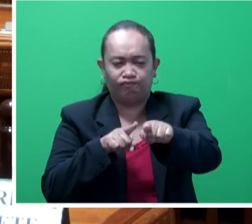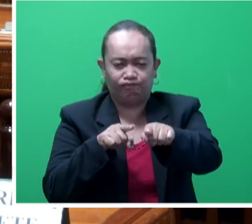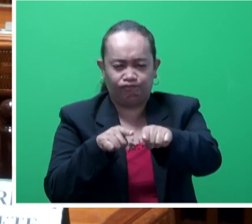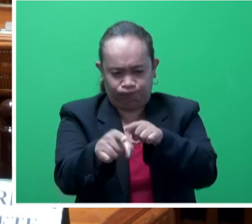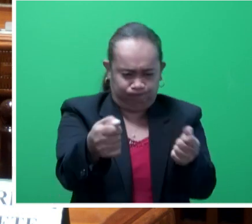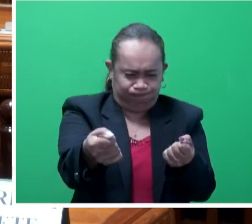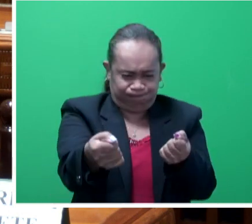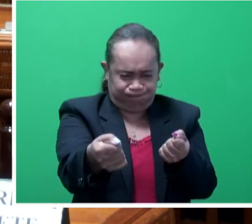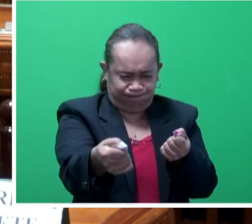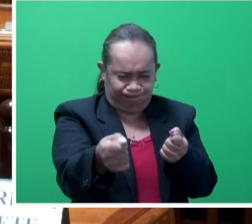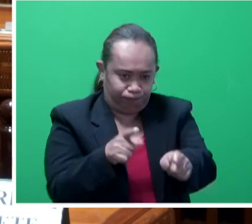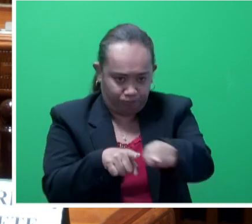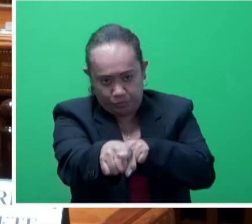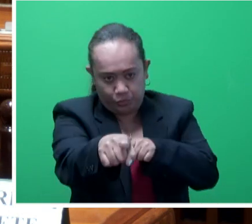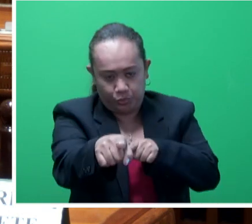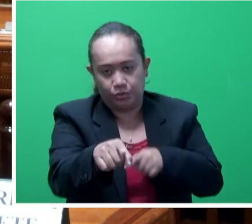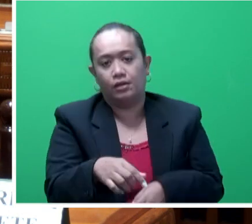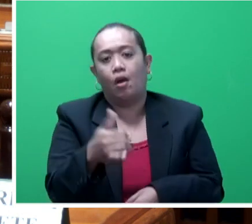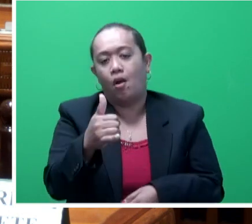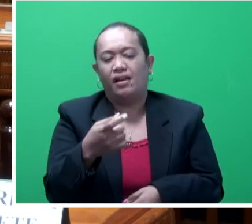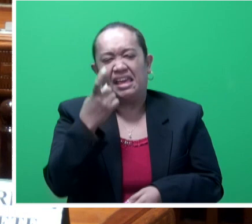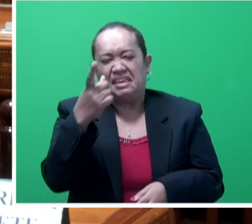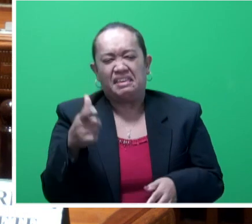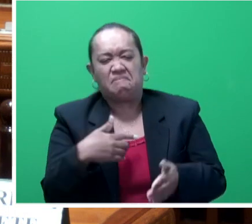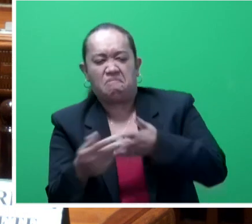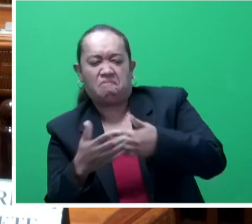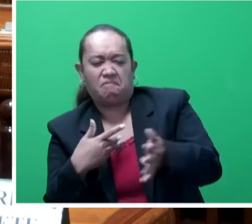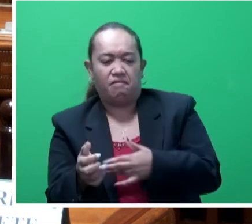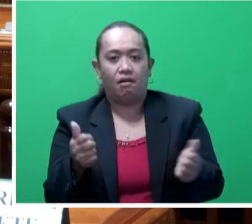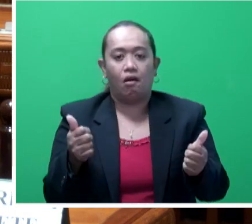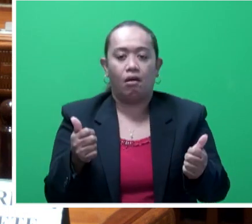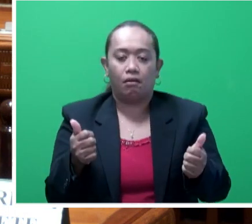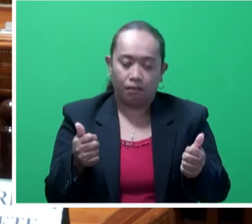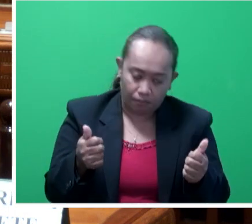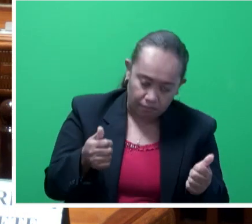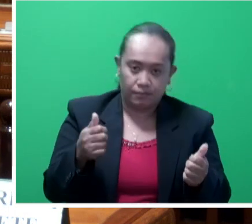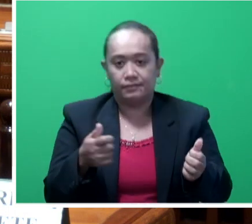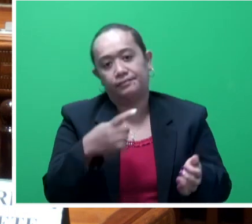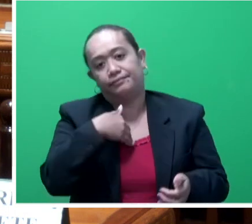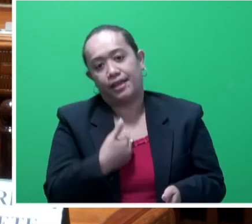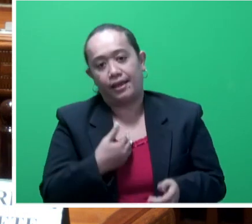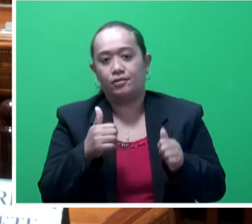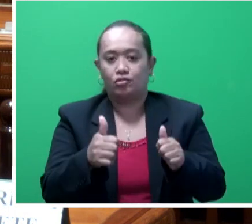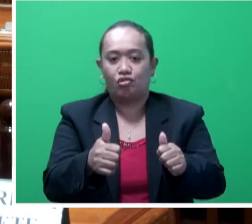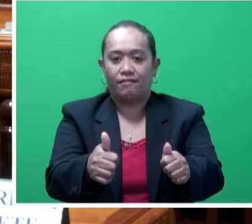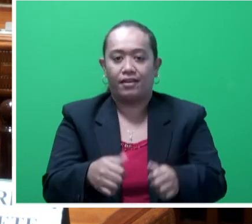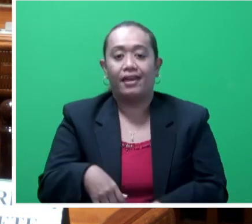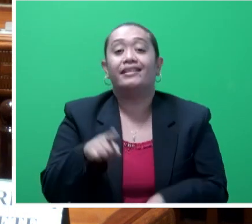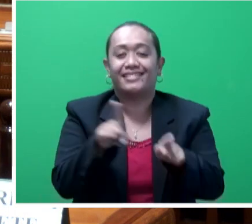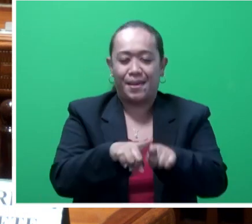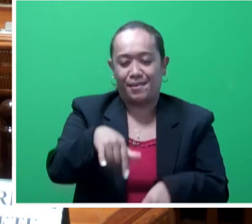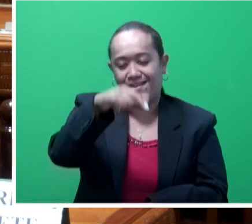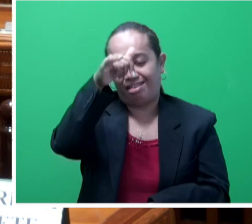dangerous and careless driving, driver fatigue, and of course drunken driving as